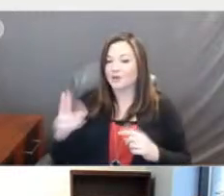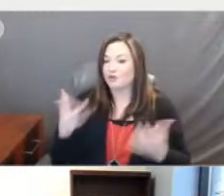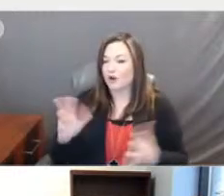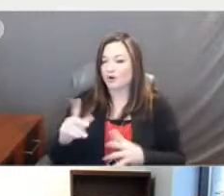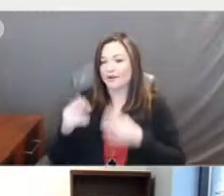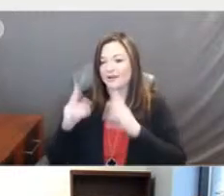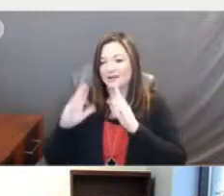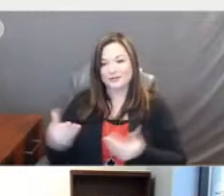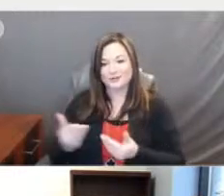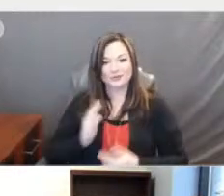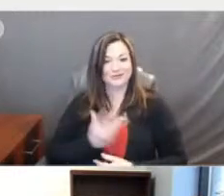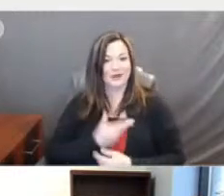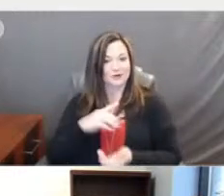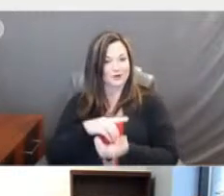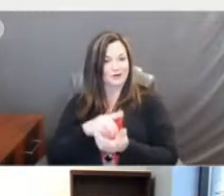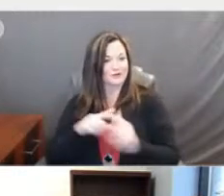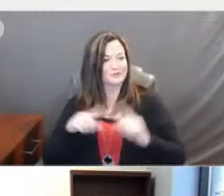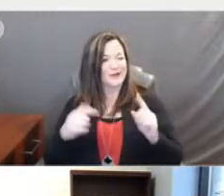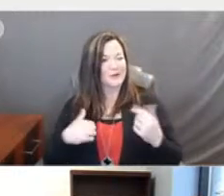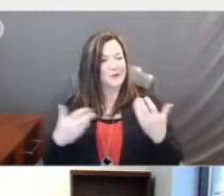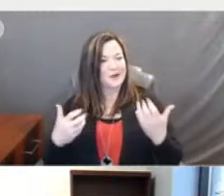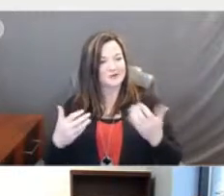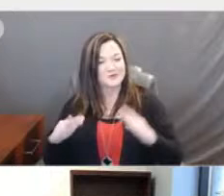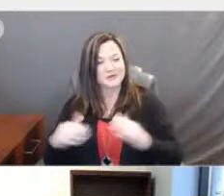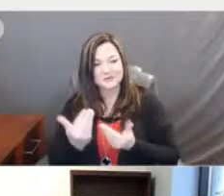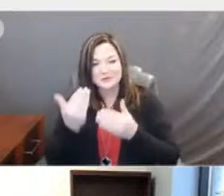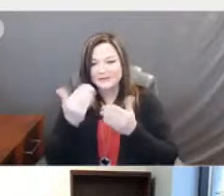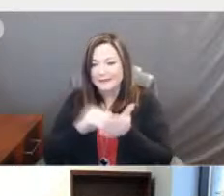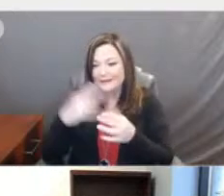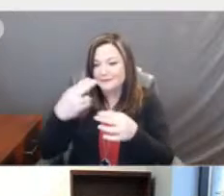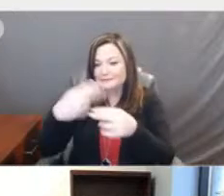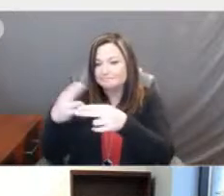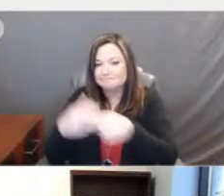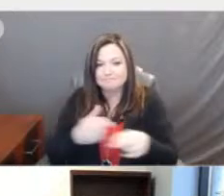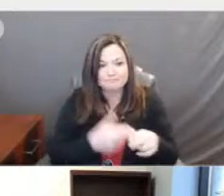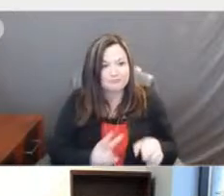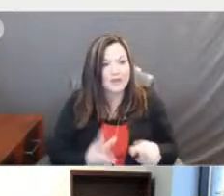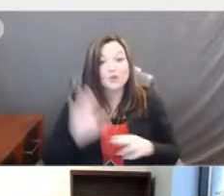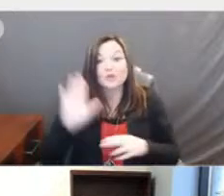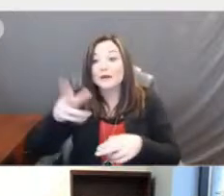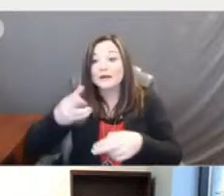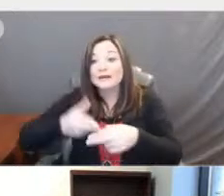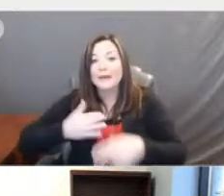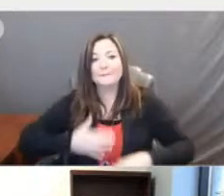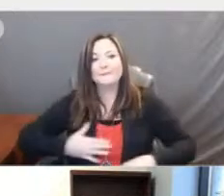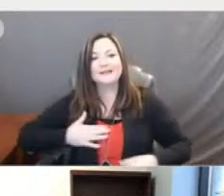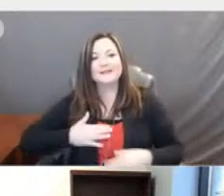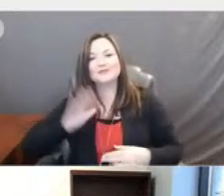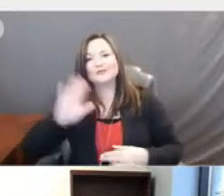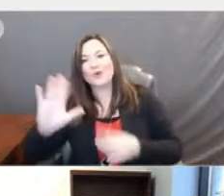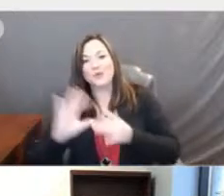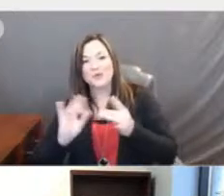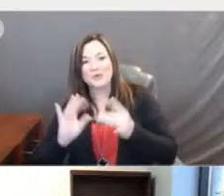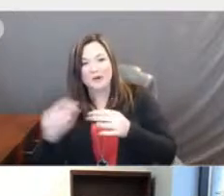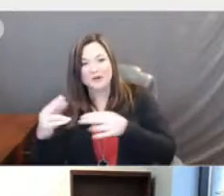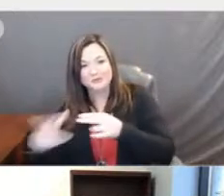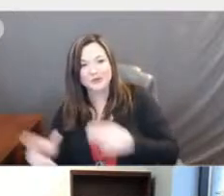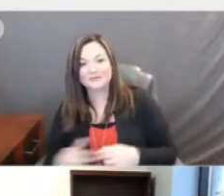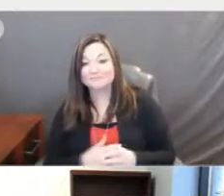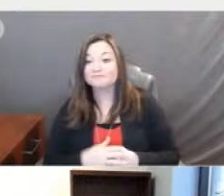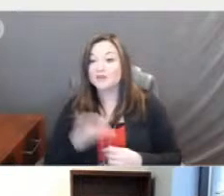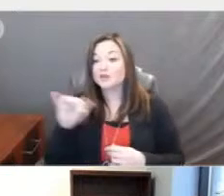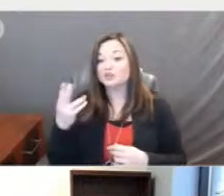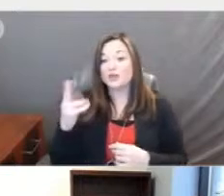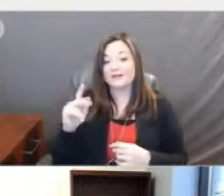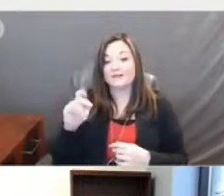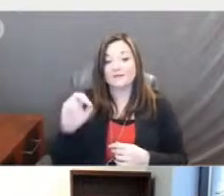doctors, but I will introduce them once again quickly, and as I introduce your name, please give brief remarks. Dr. Jennifer